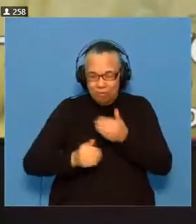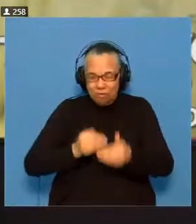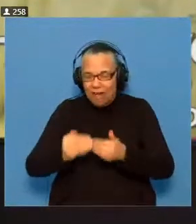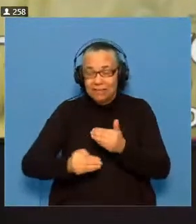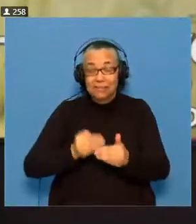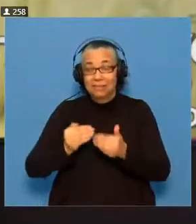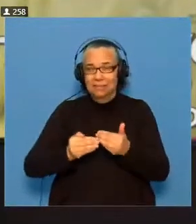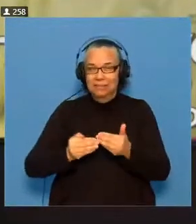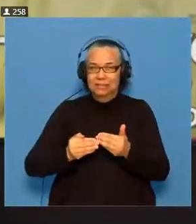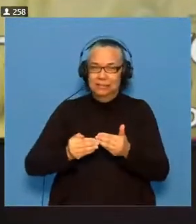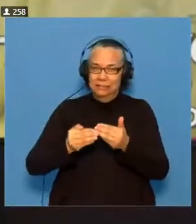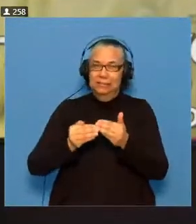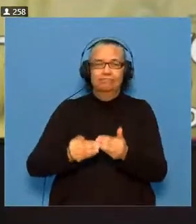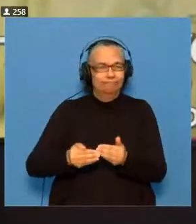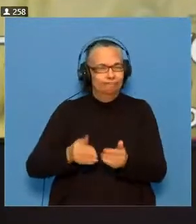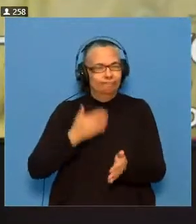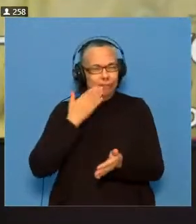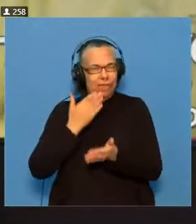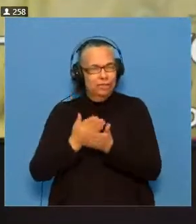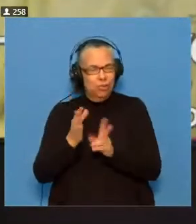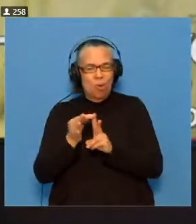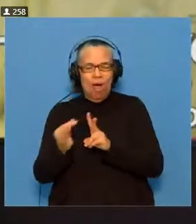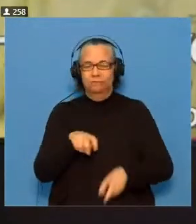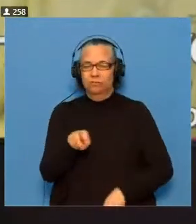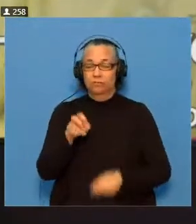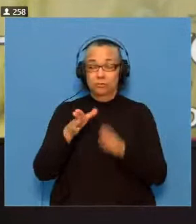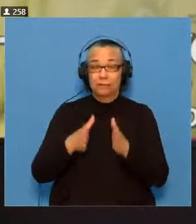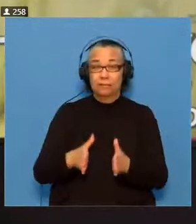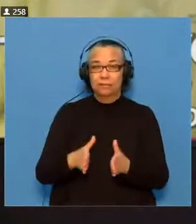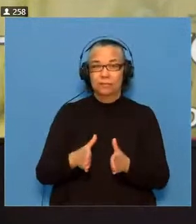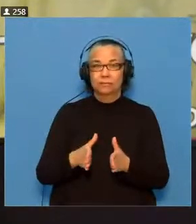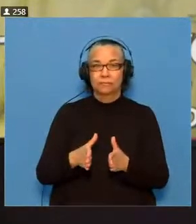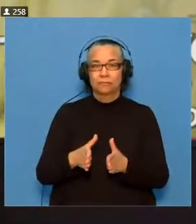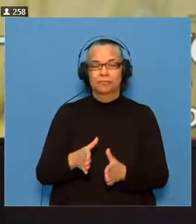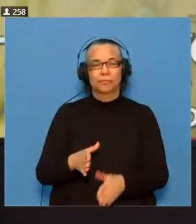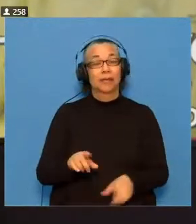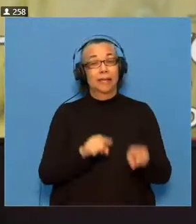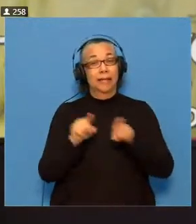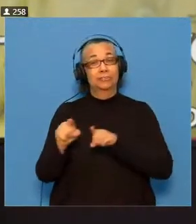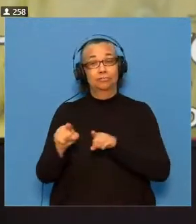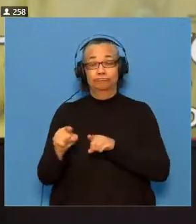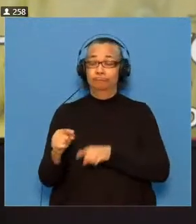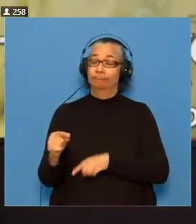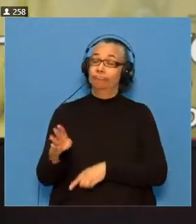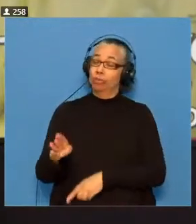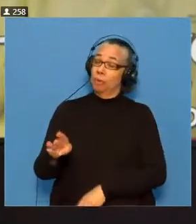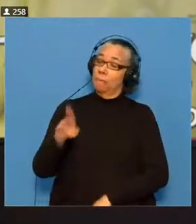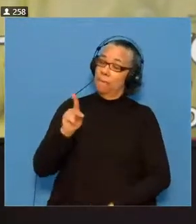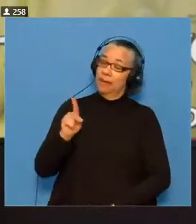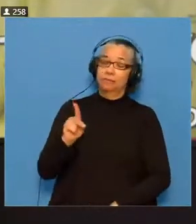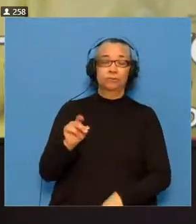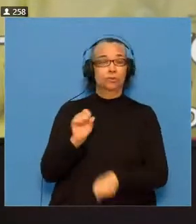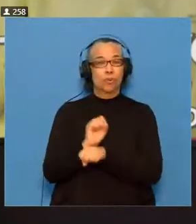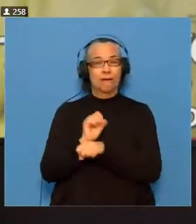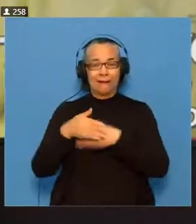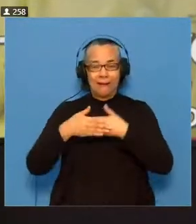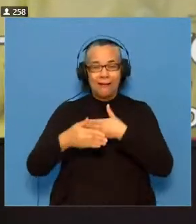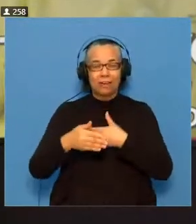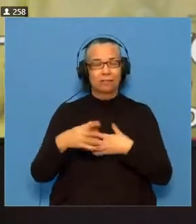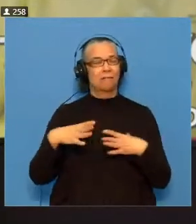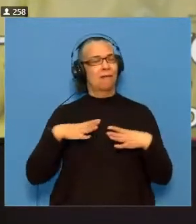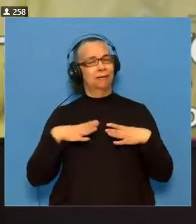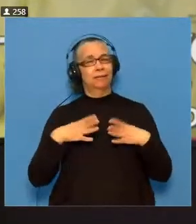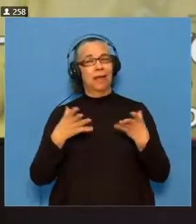welcome option for travelers to have. As people are returning to the workplace after the holidays, I want to take